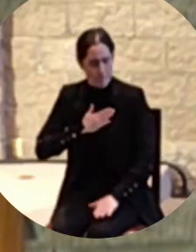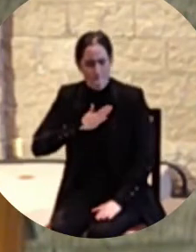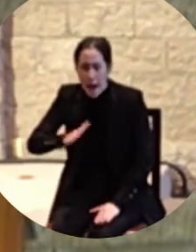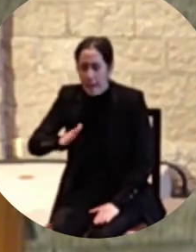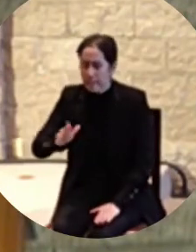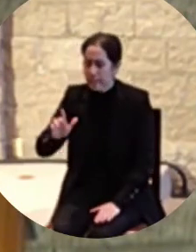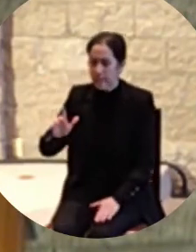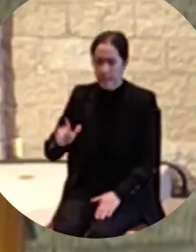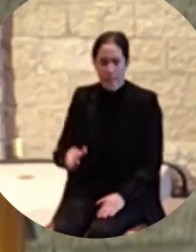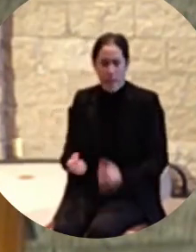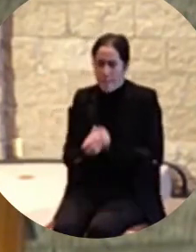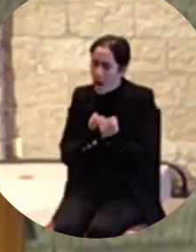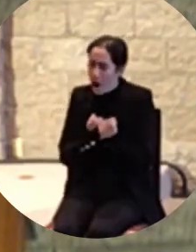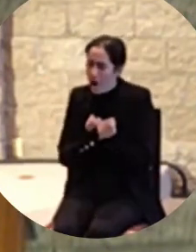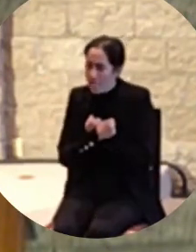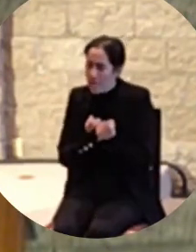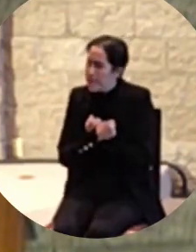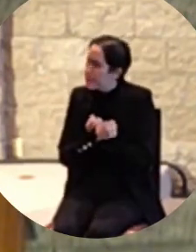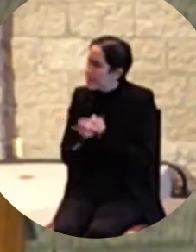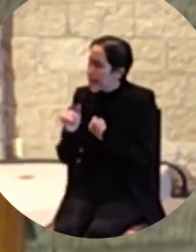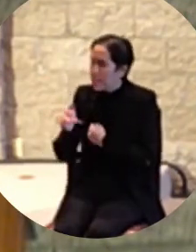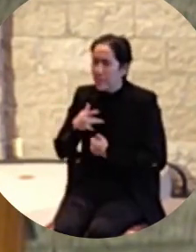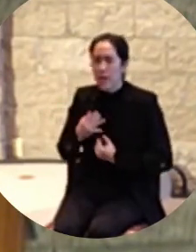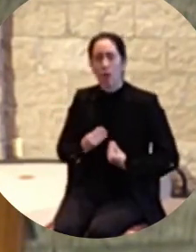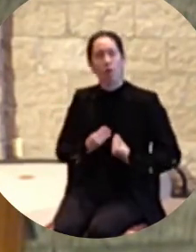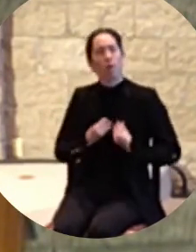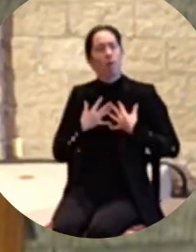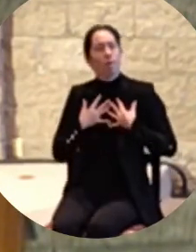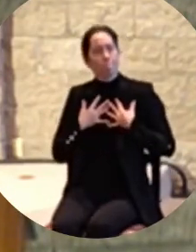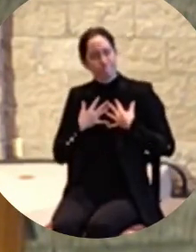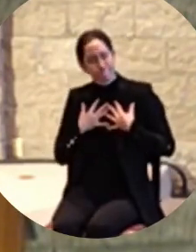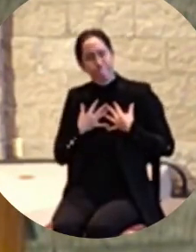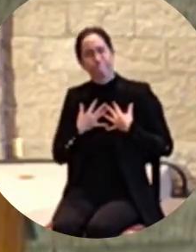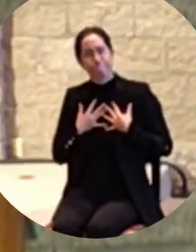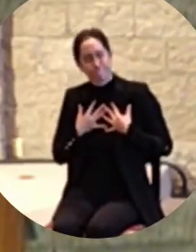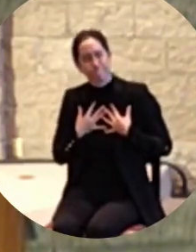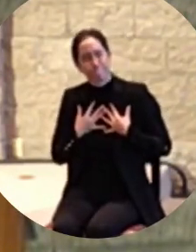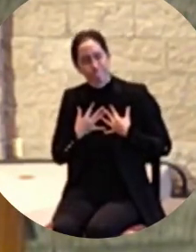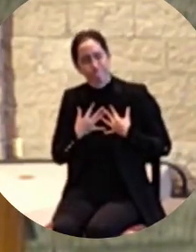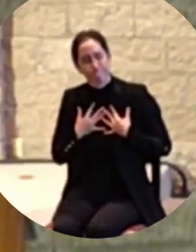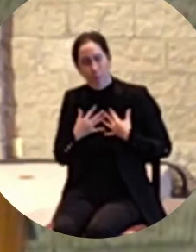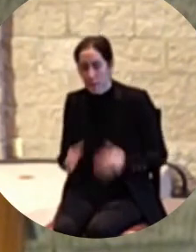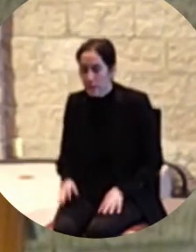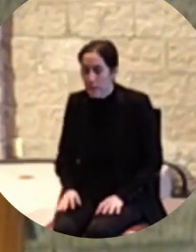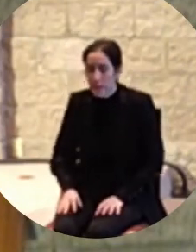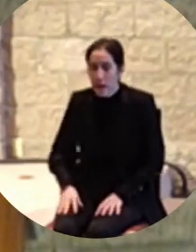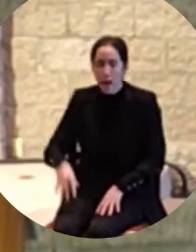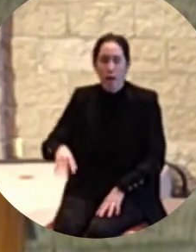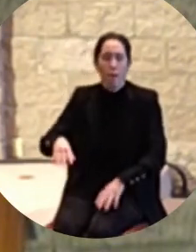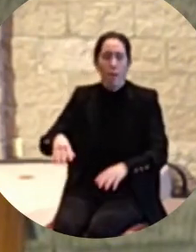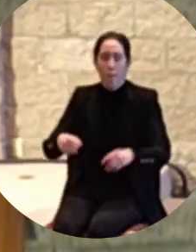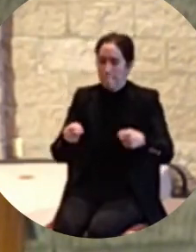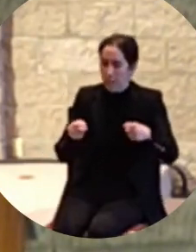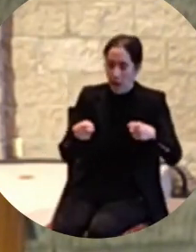The movement of electrons through a wire creates a current, a